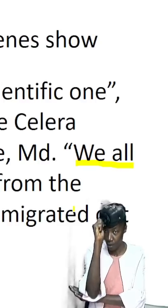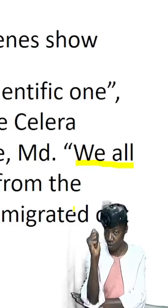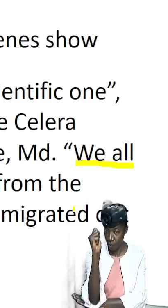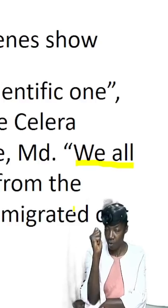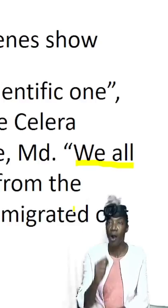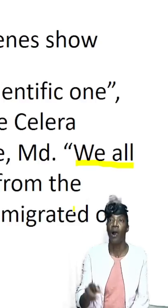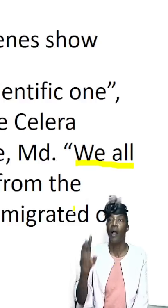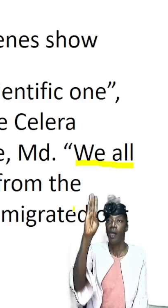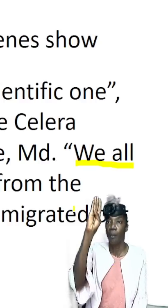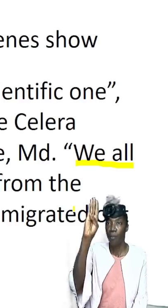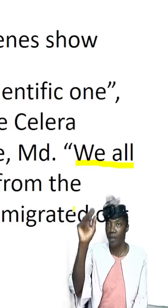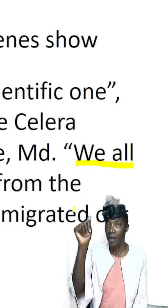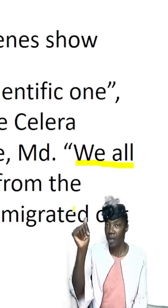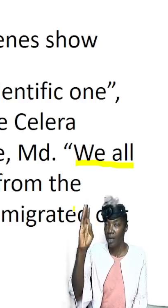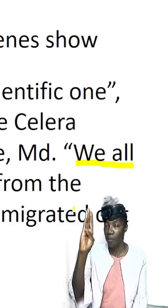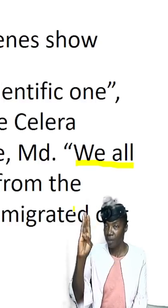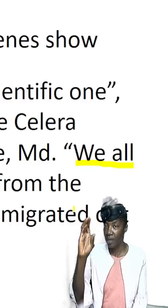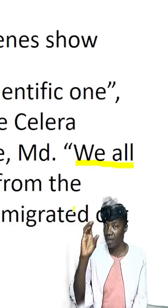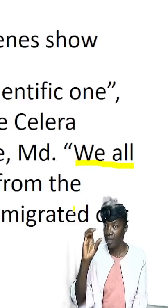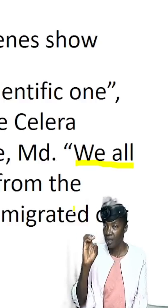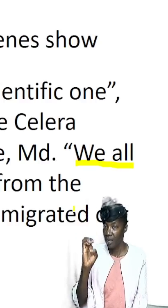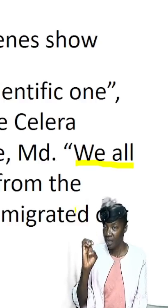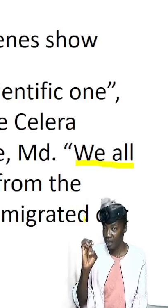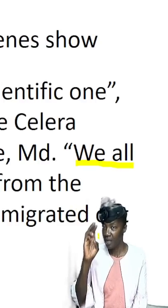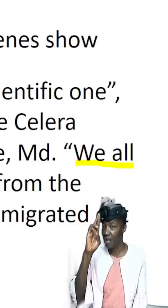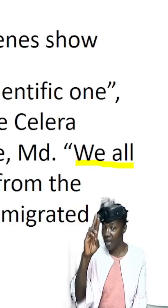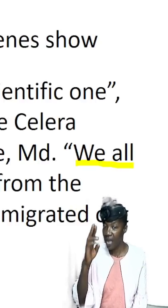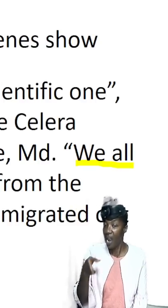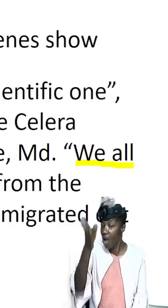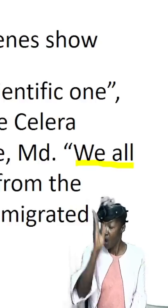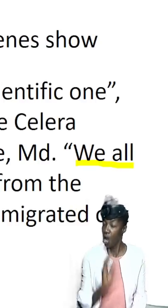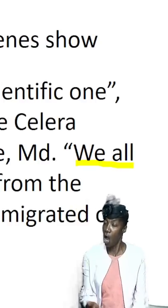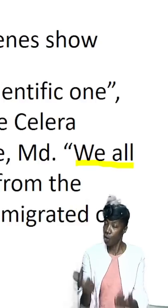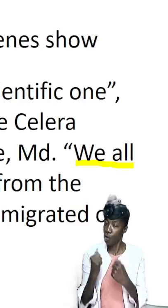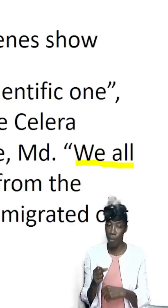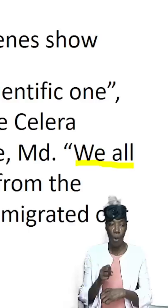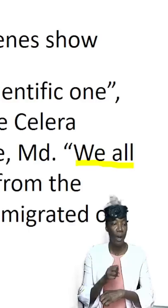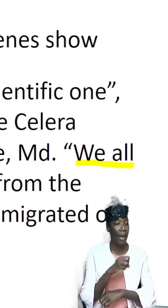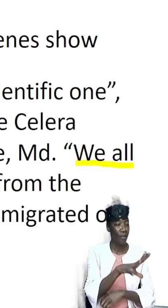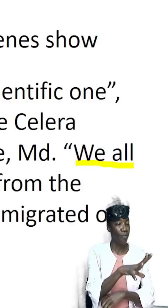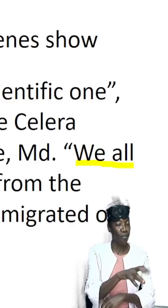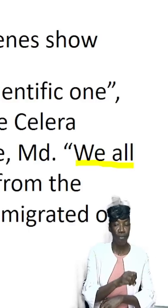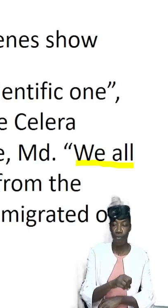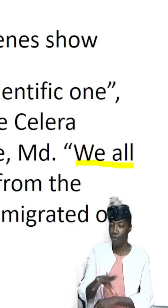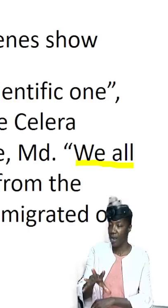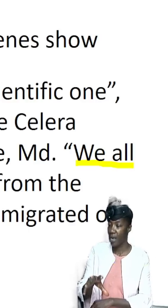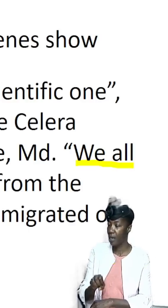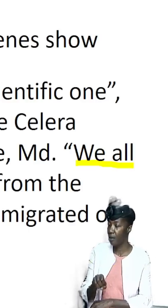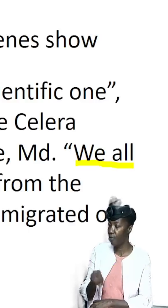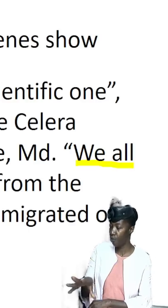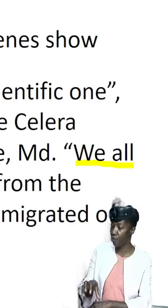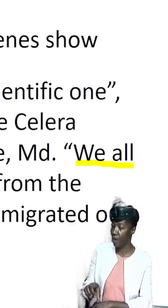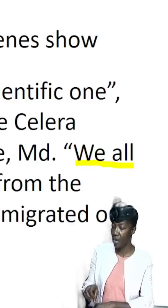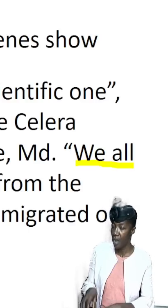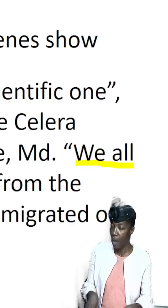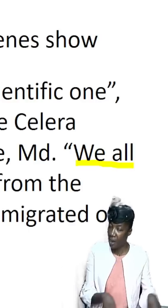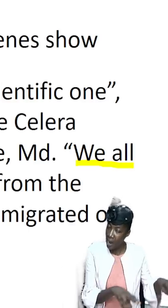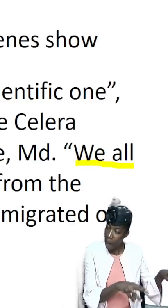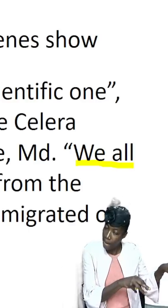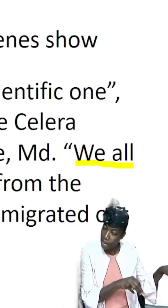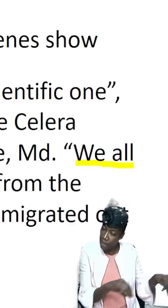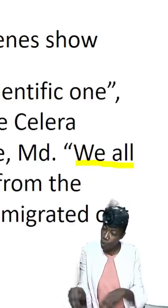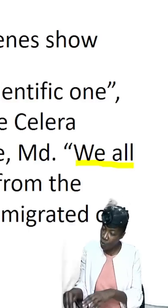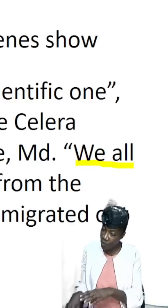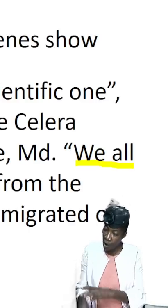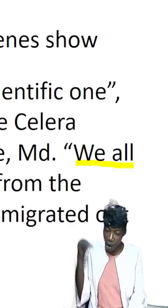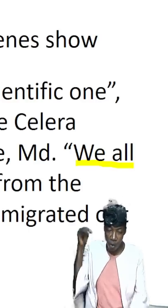that came down and dispersed them and caused them to migrate out of Africa, out